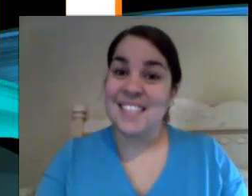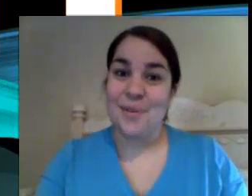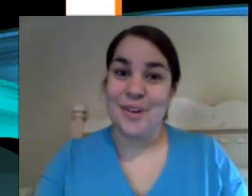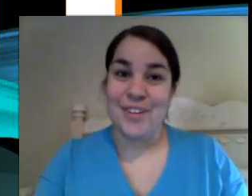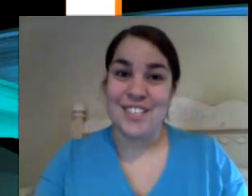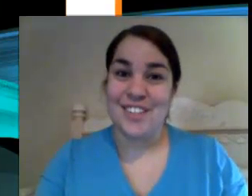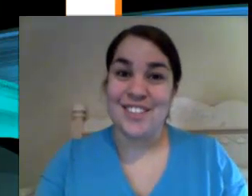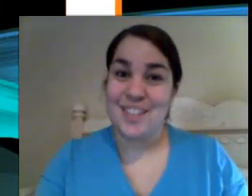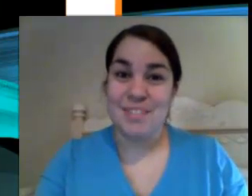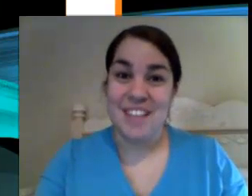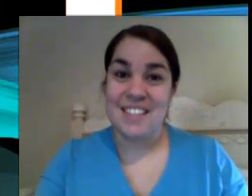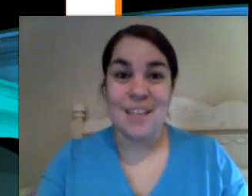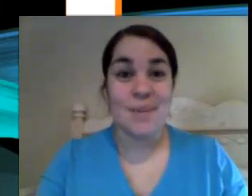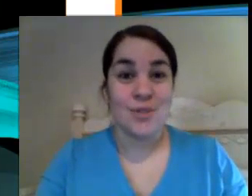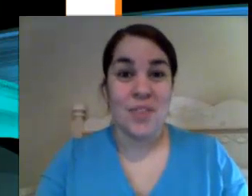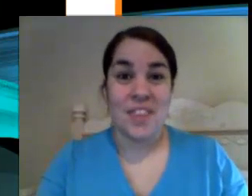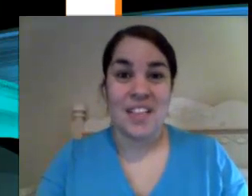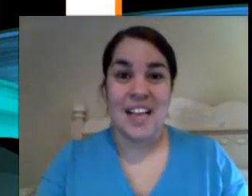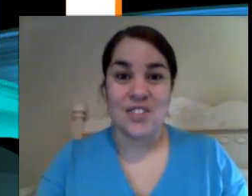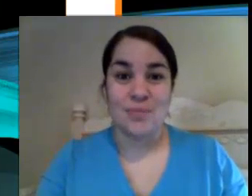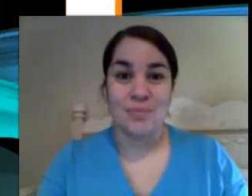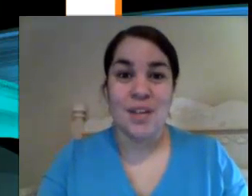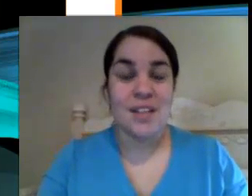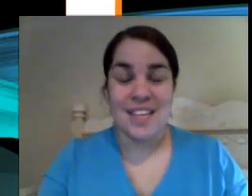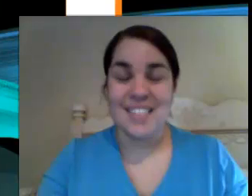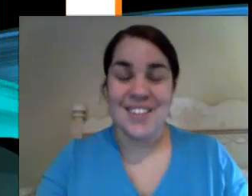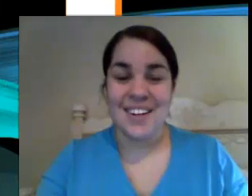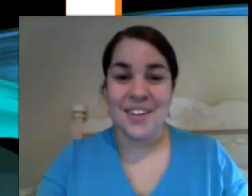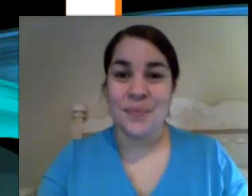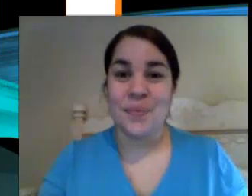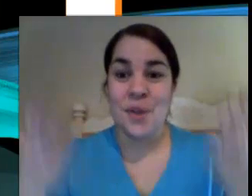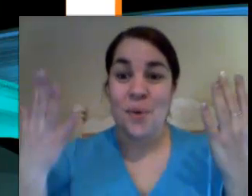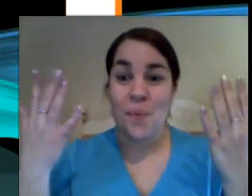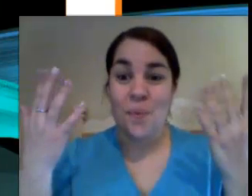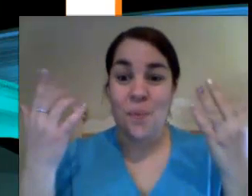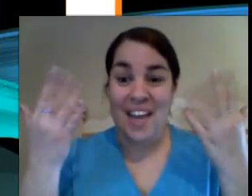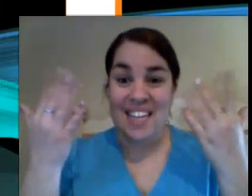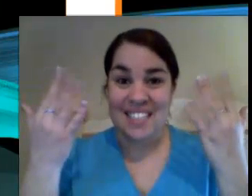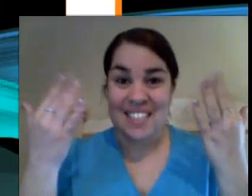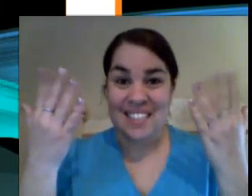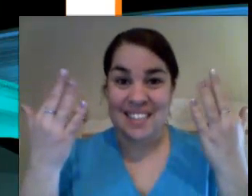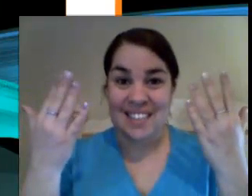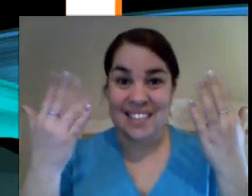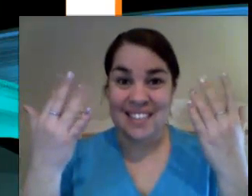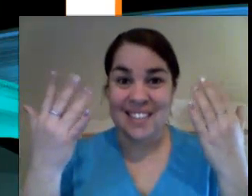Hi, today we're going to learn some signs that we use within the classroom. Let's start. Wait,